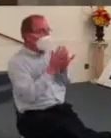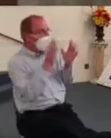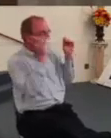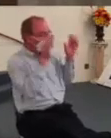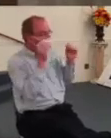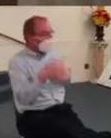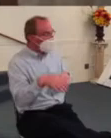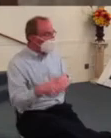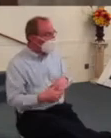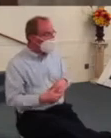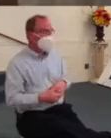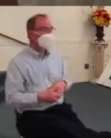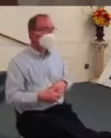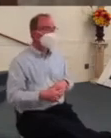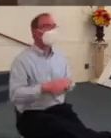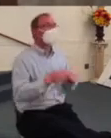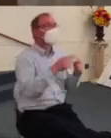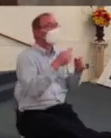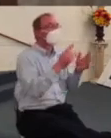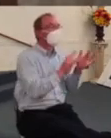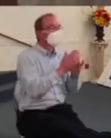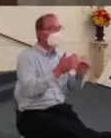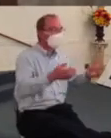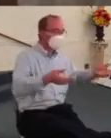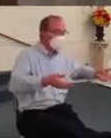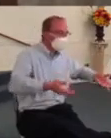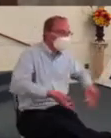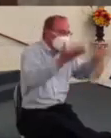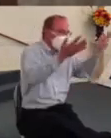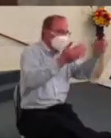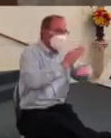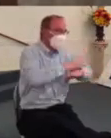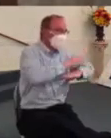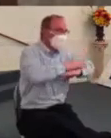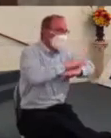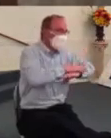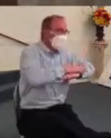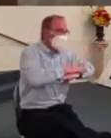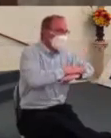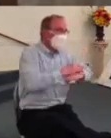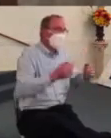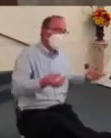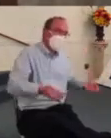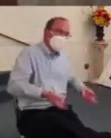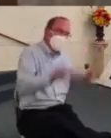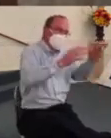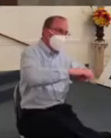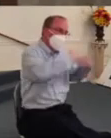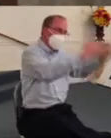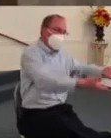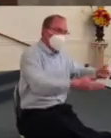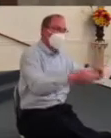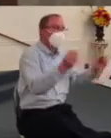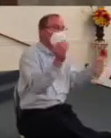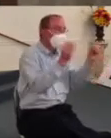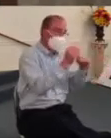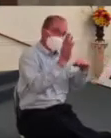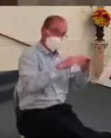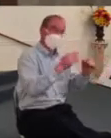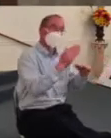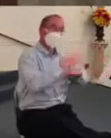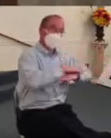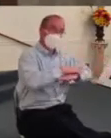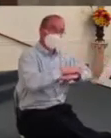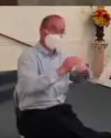he turned over a lot more in that temple than just those tables. He turned over a way of